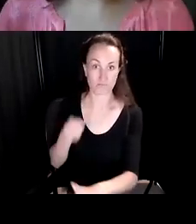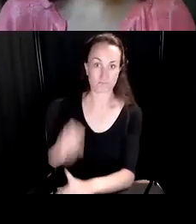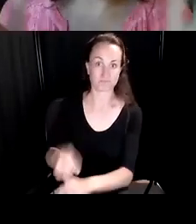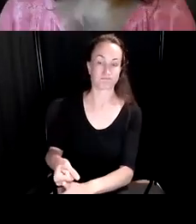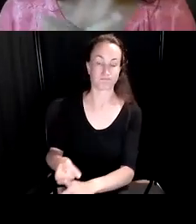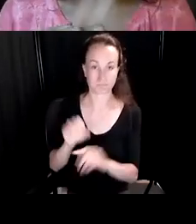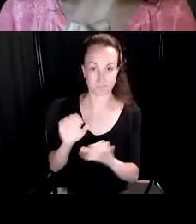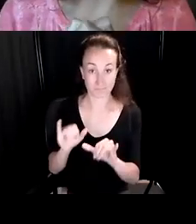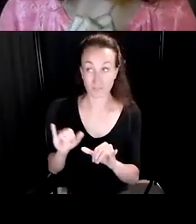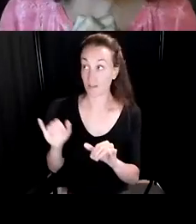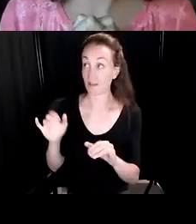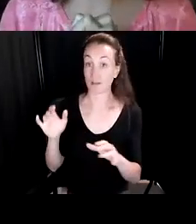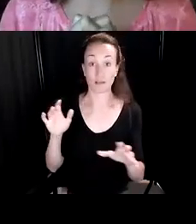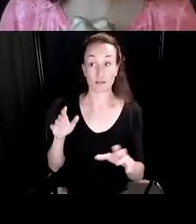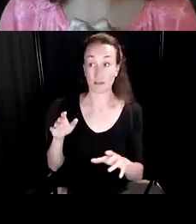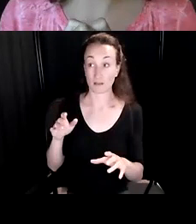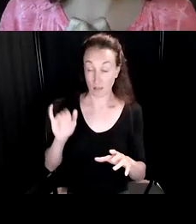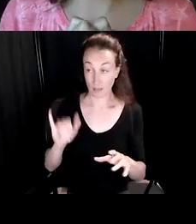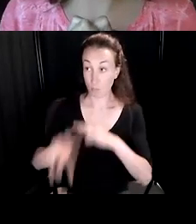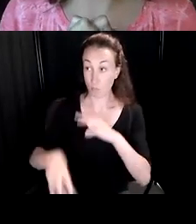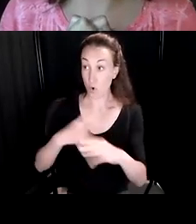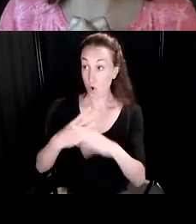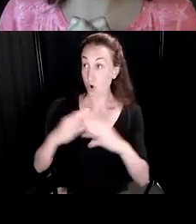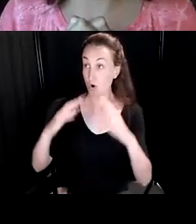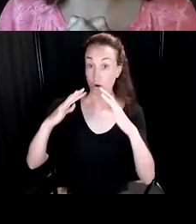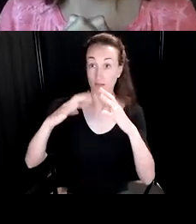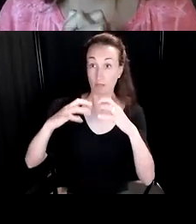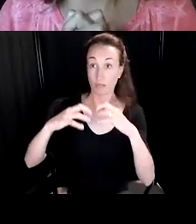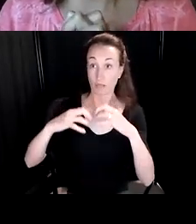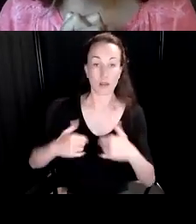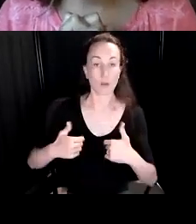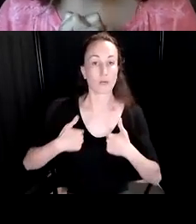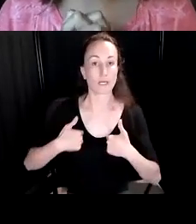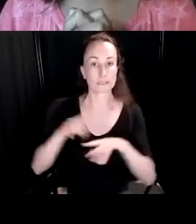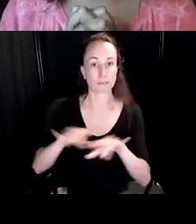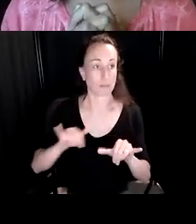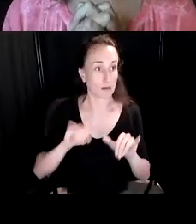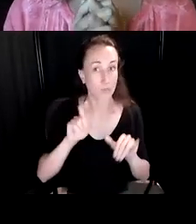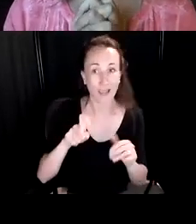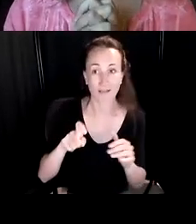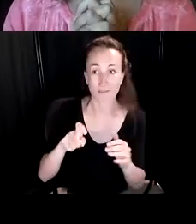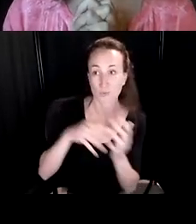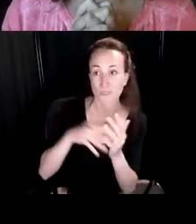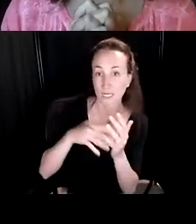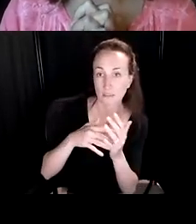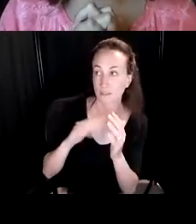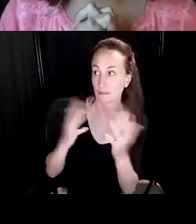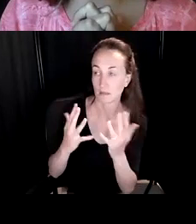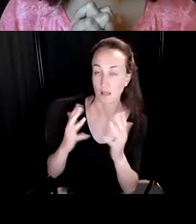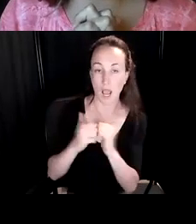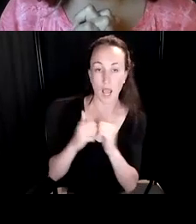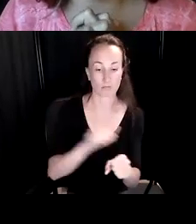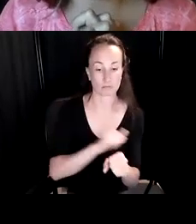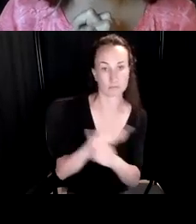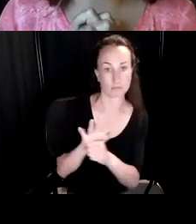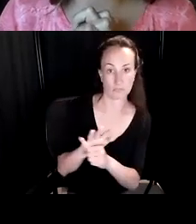as the world was crumbling, we said, we need to be studying this. How are we going to understand how the pandemic has influenced